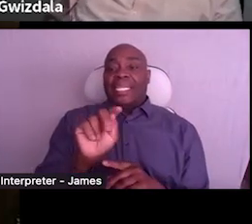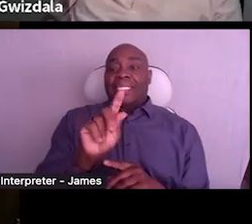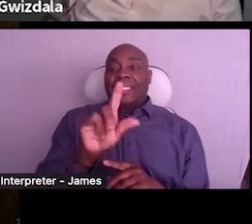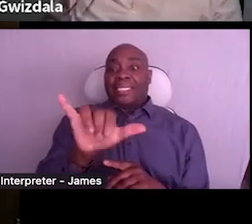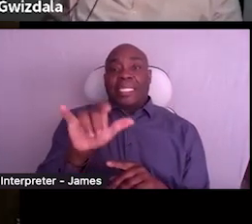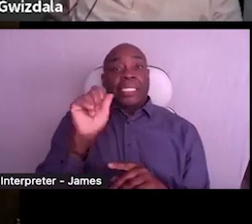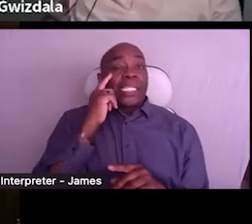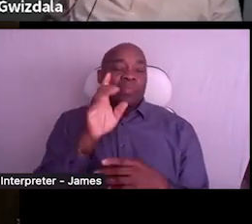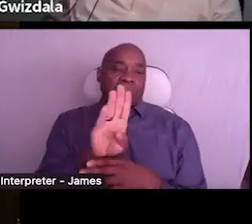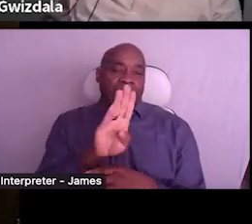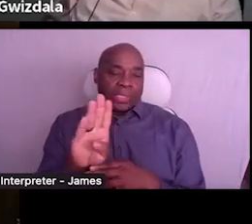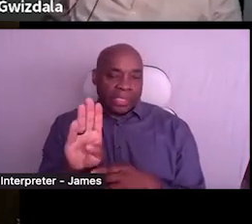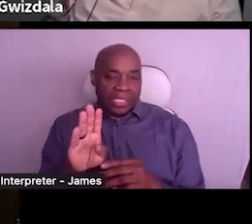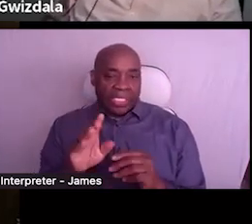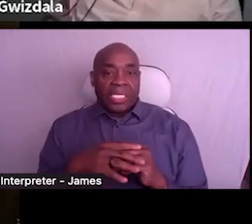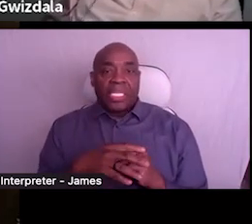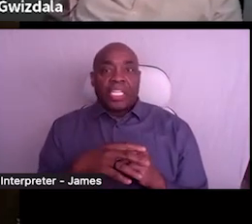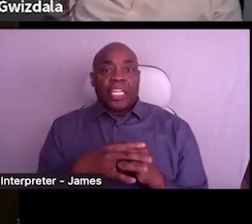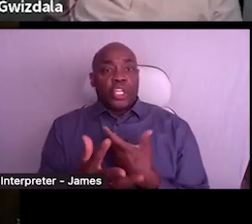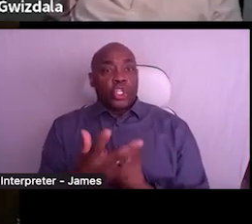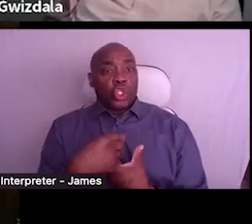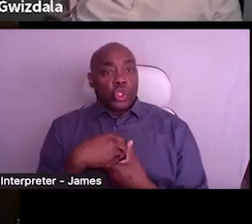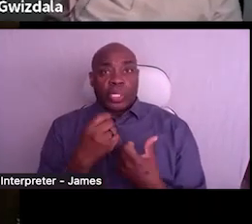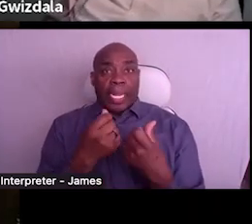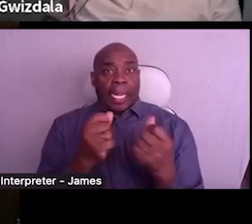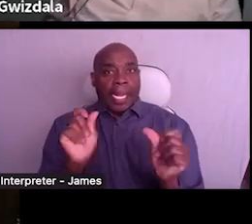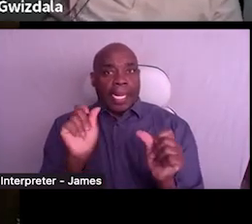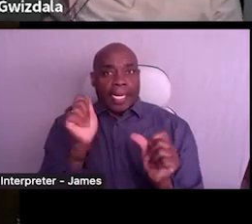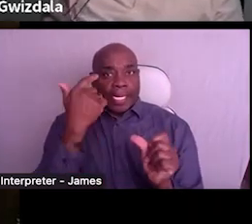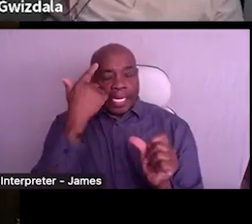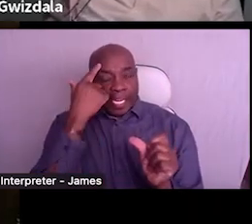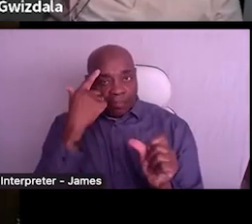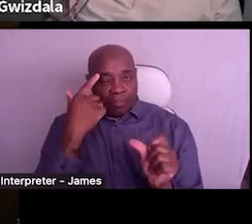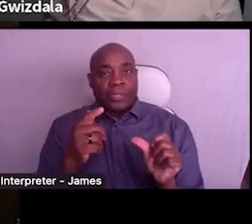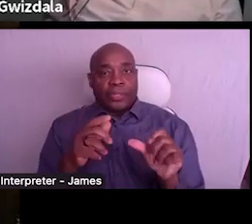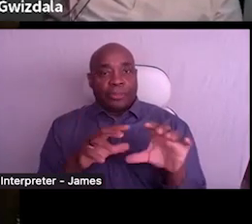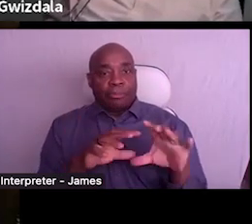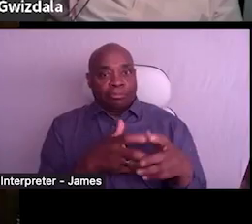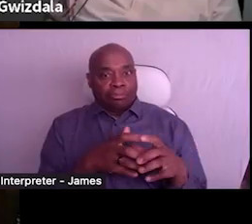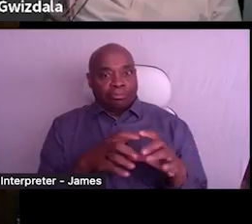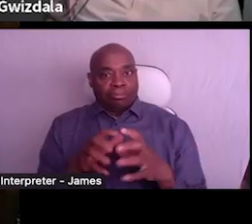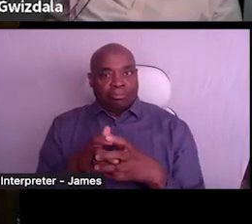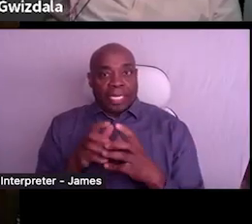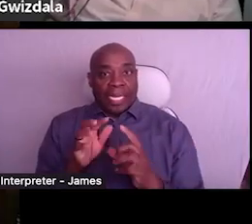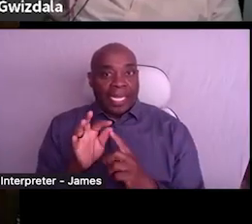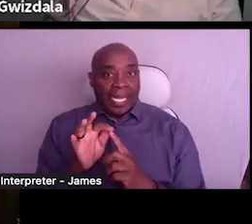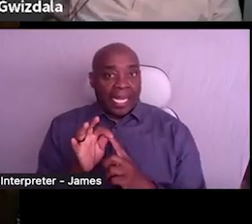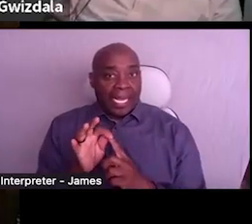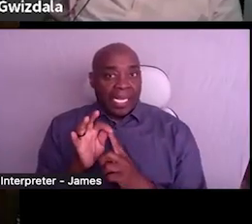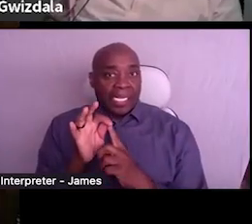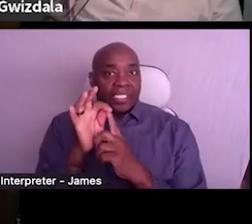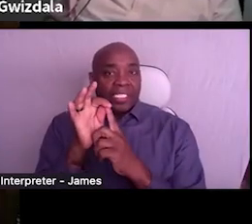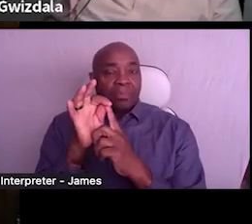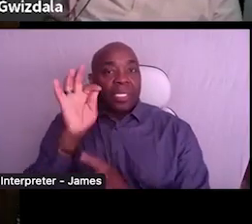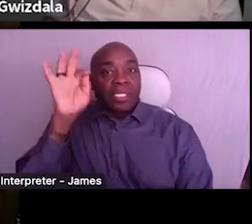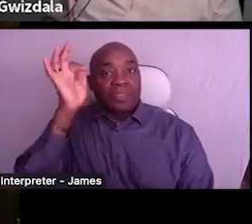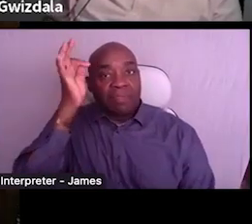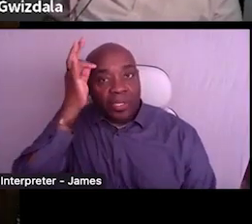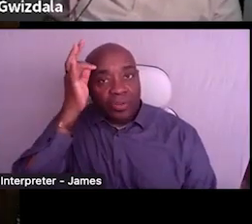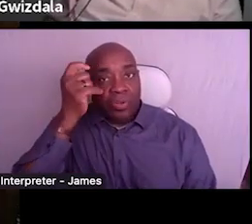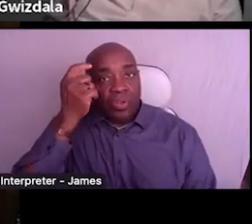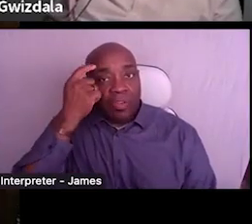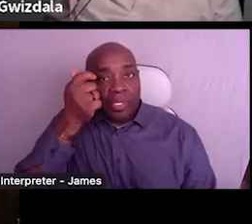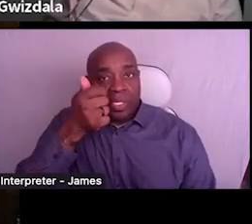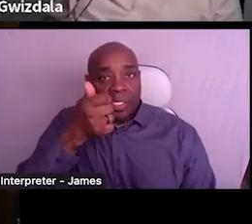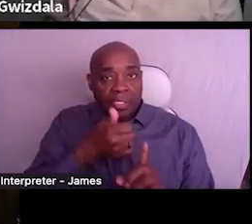entity, includes any governmental sector except for the federal government. The federal